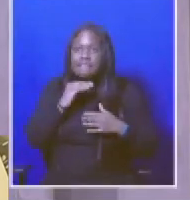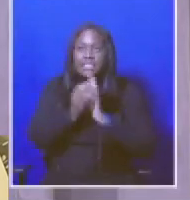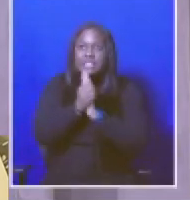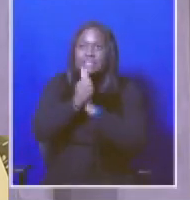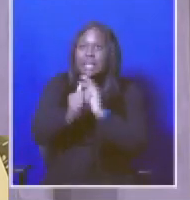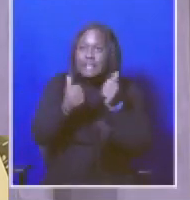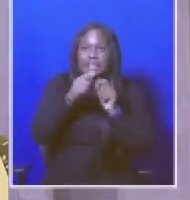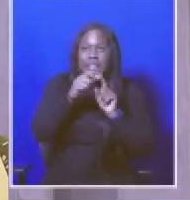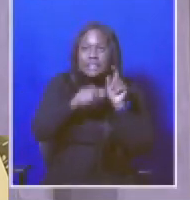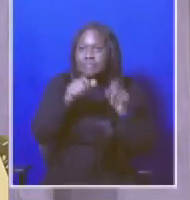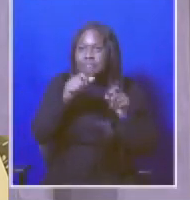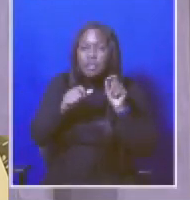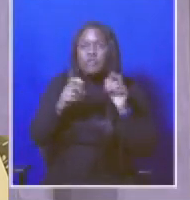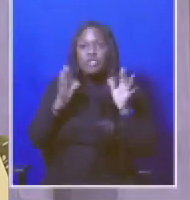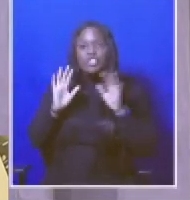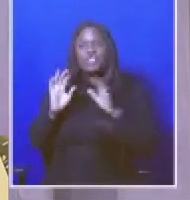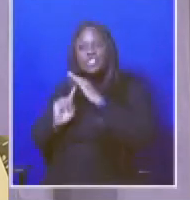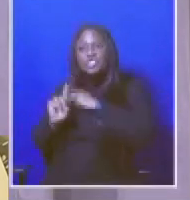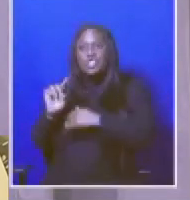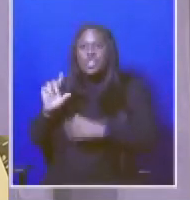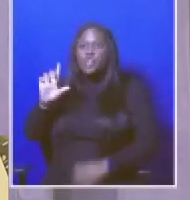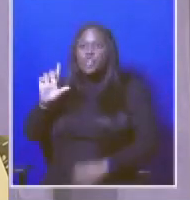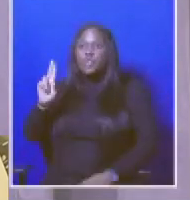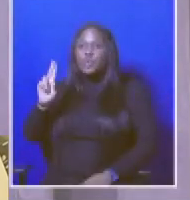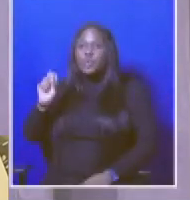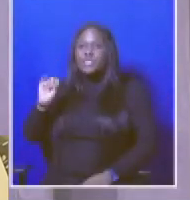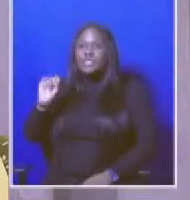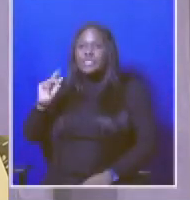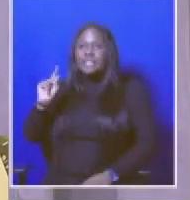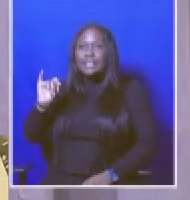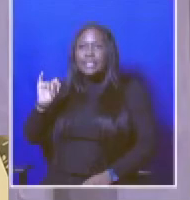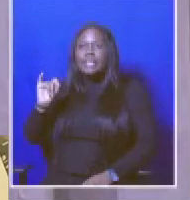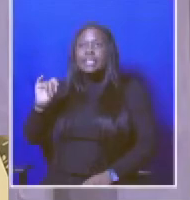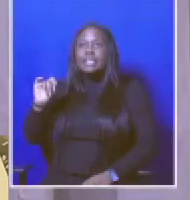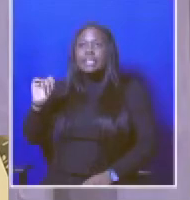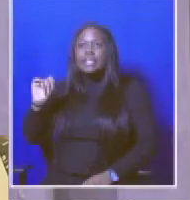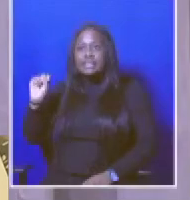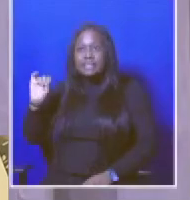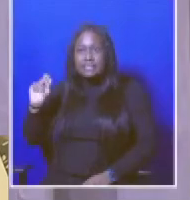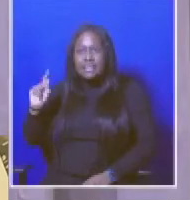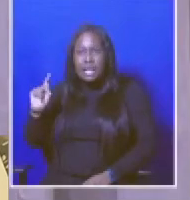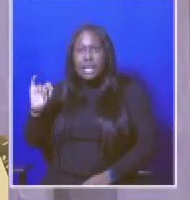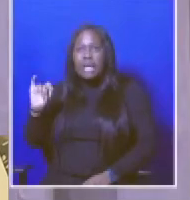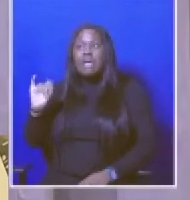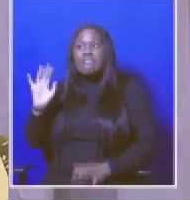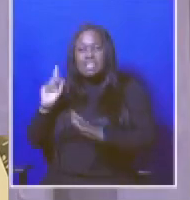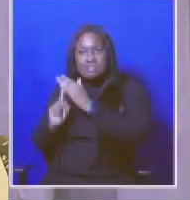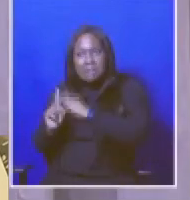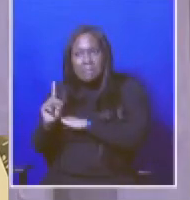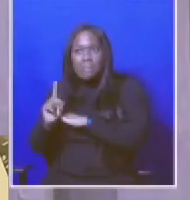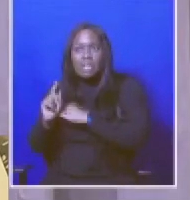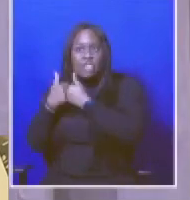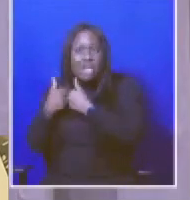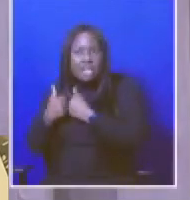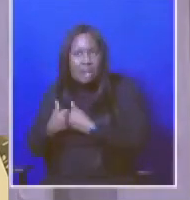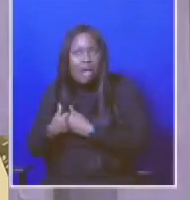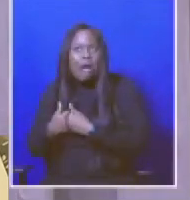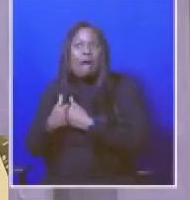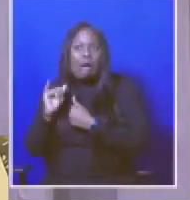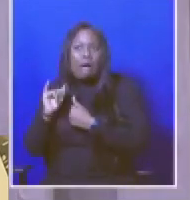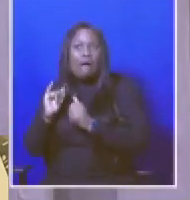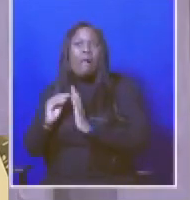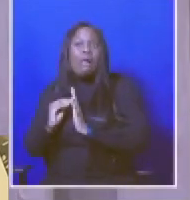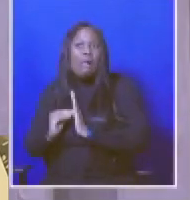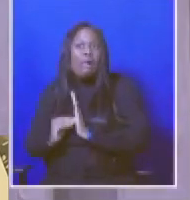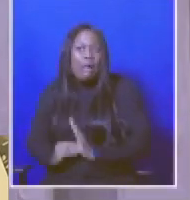to Lusikisiki and looked at the challenges there. We will be